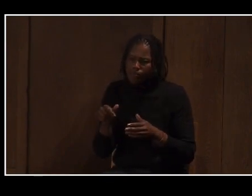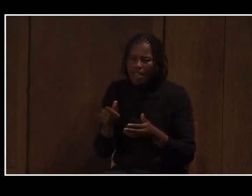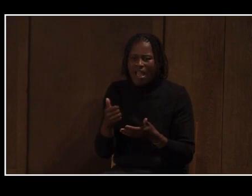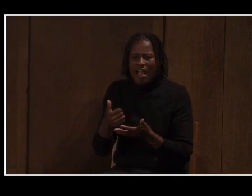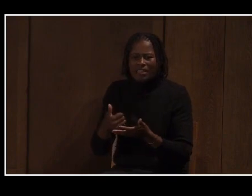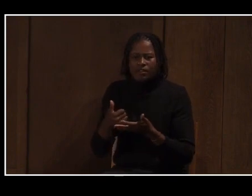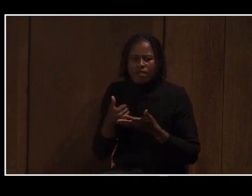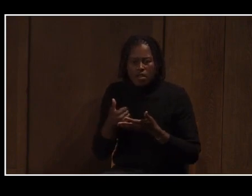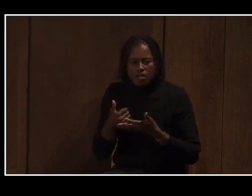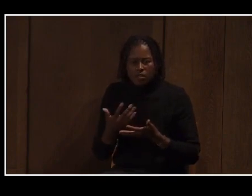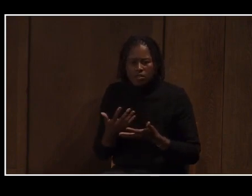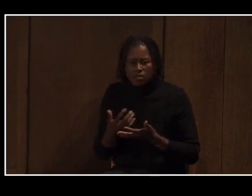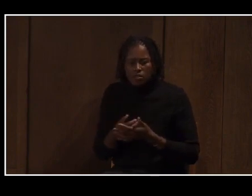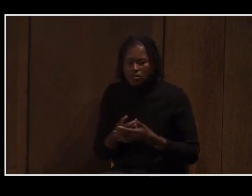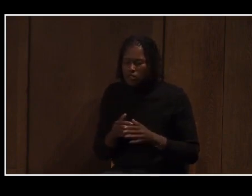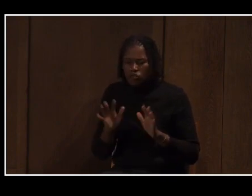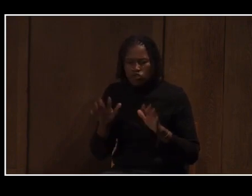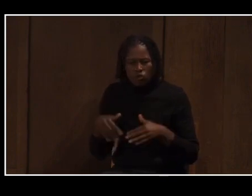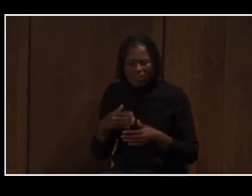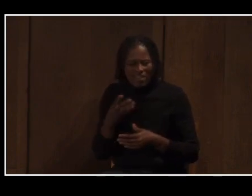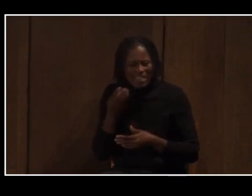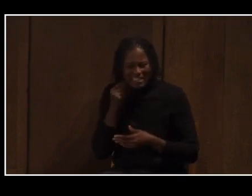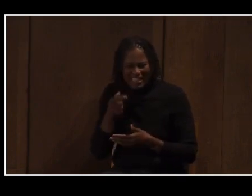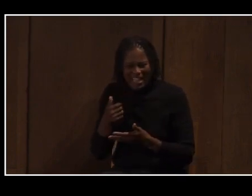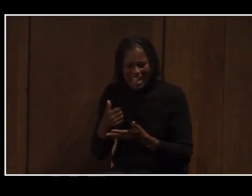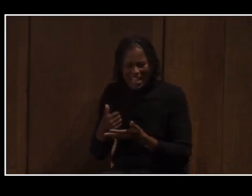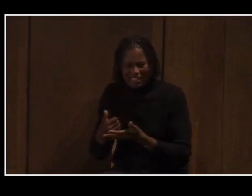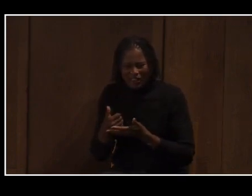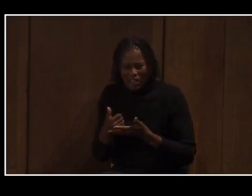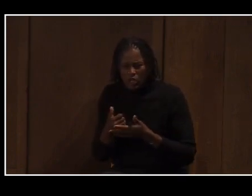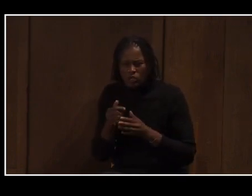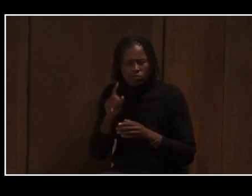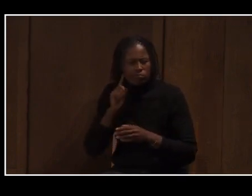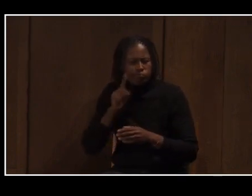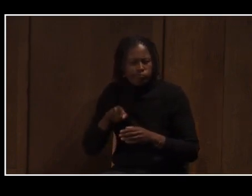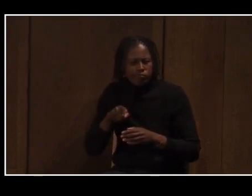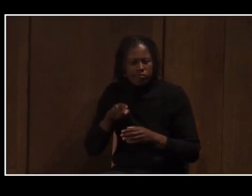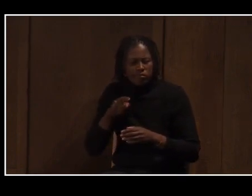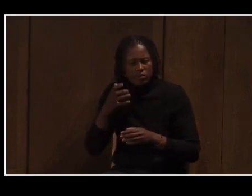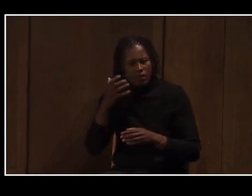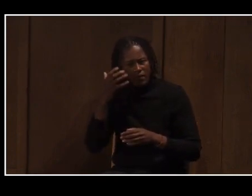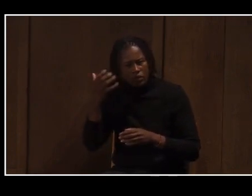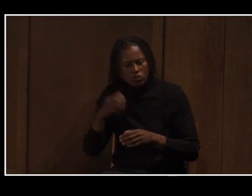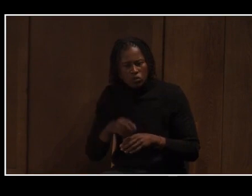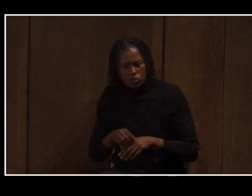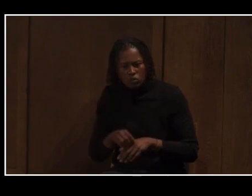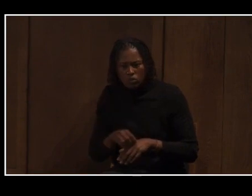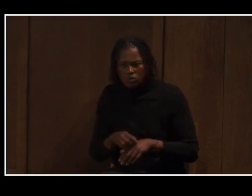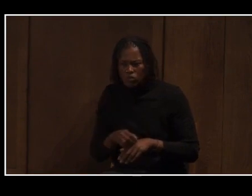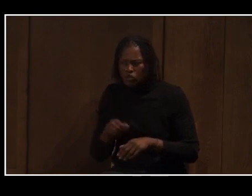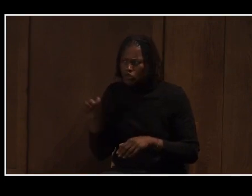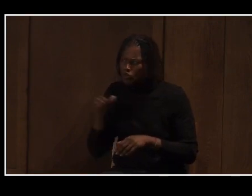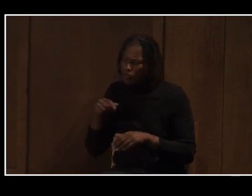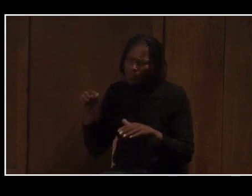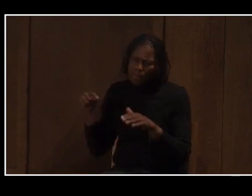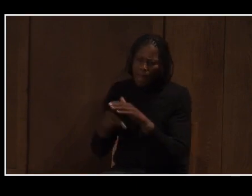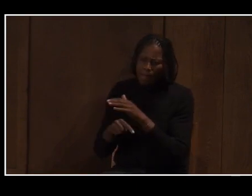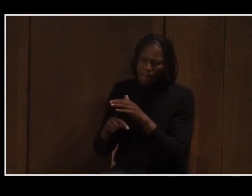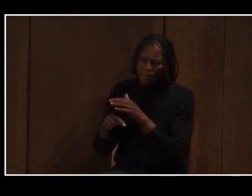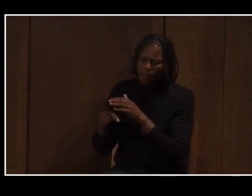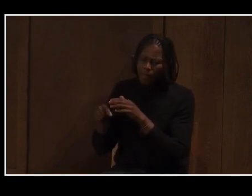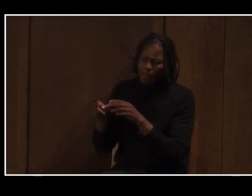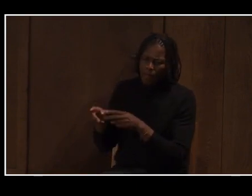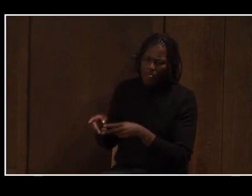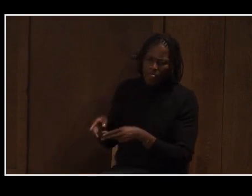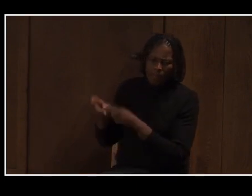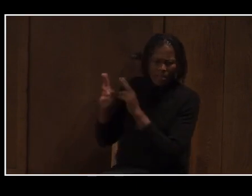advice. Sorry. Yeah, he said don't listen to officials. And you should have just exited the building. That's what